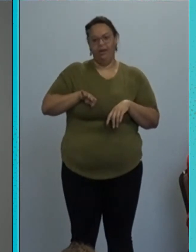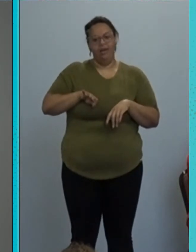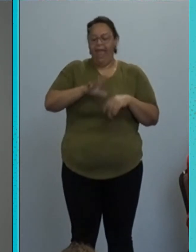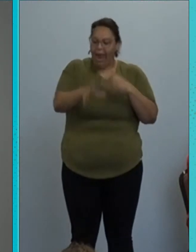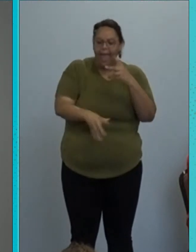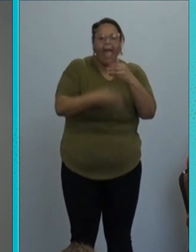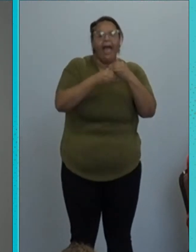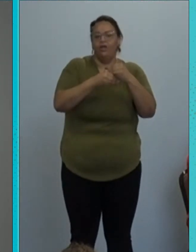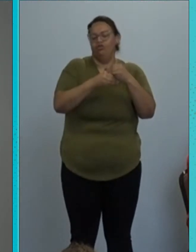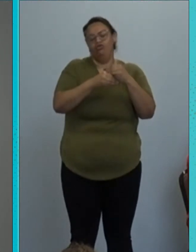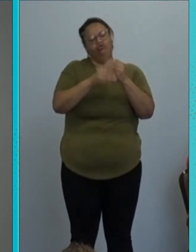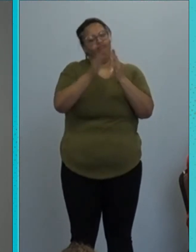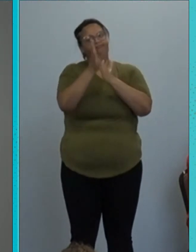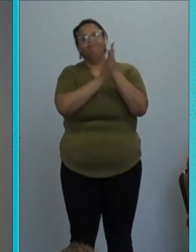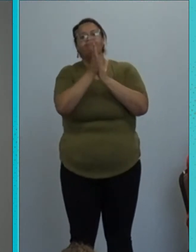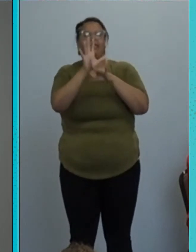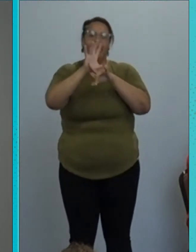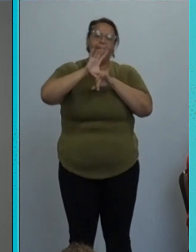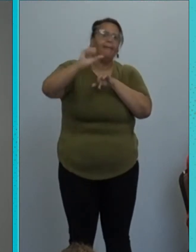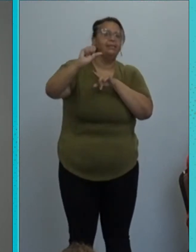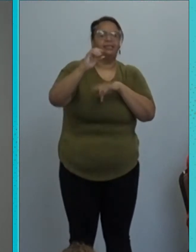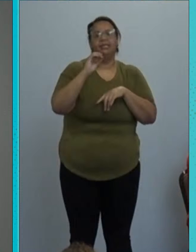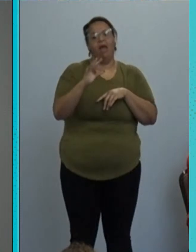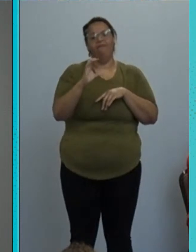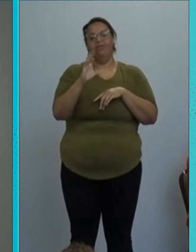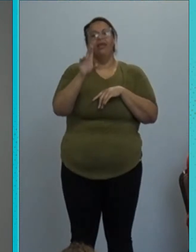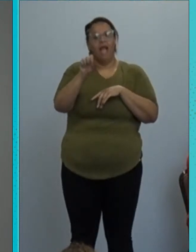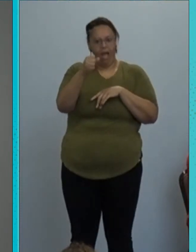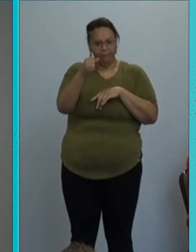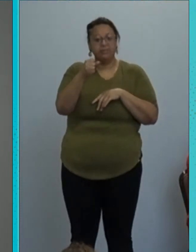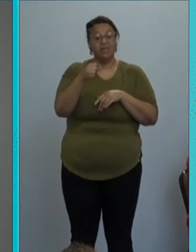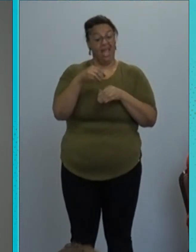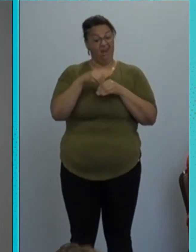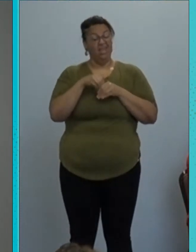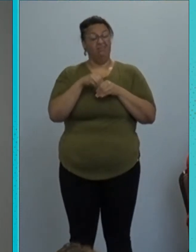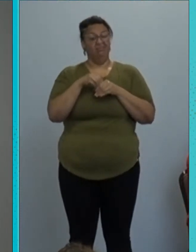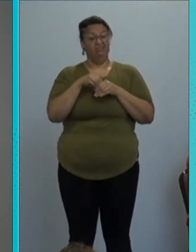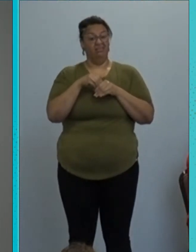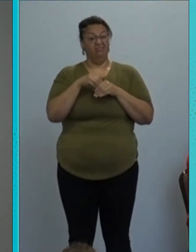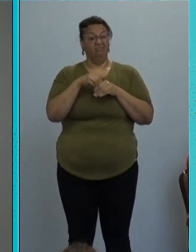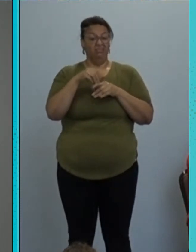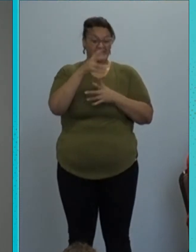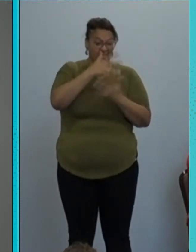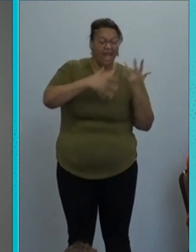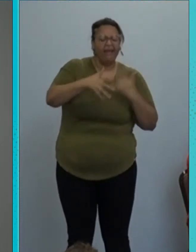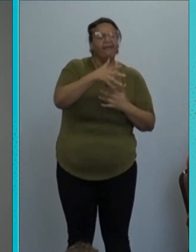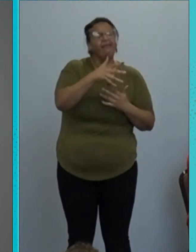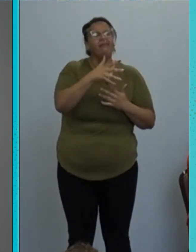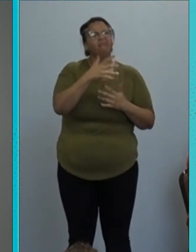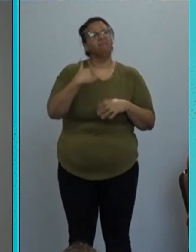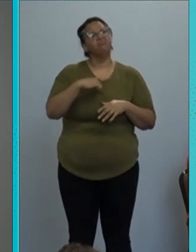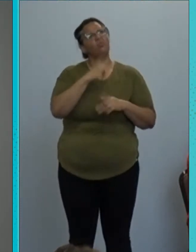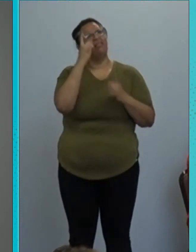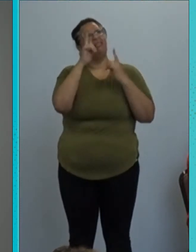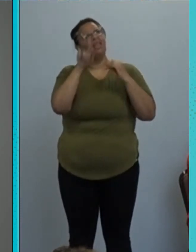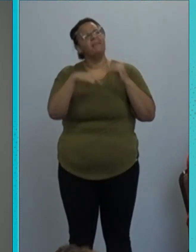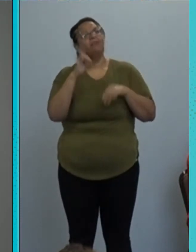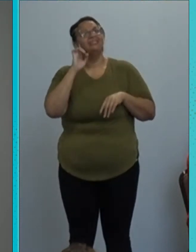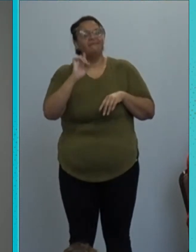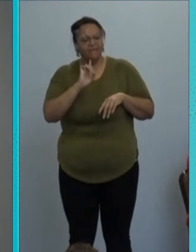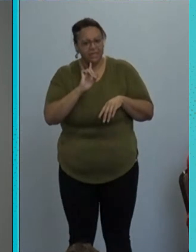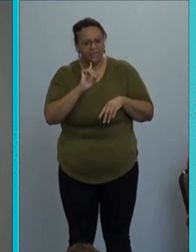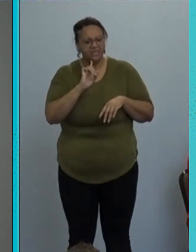of the Cubs. And in society, we think about deafness